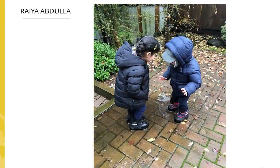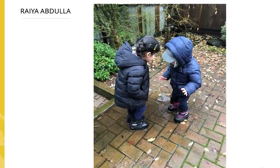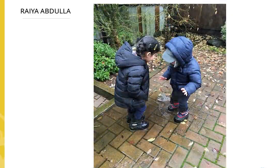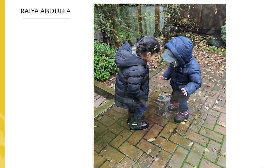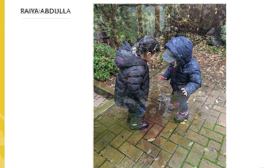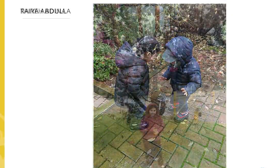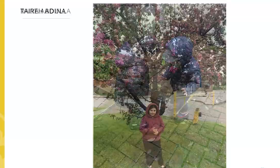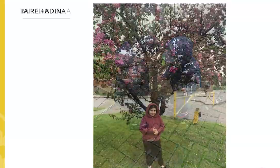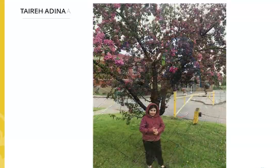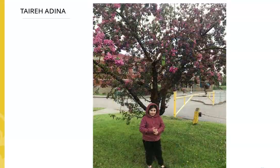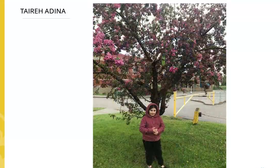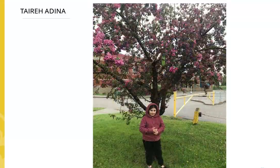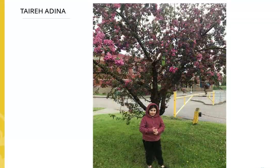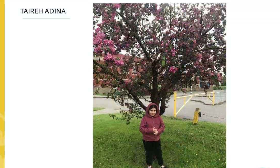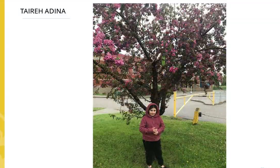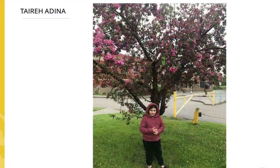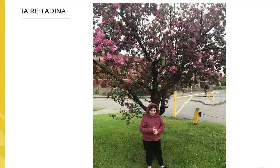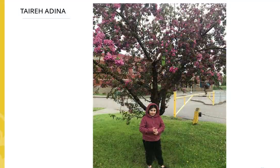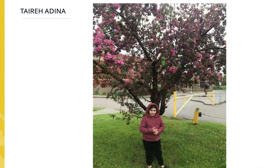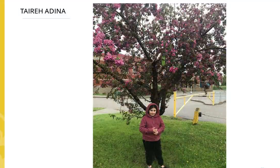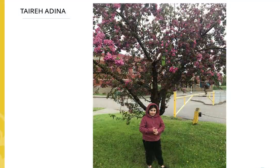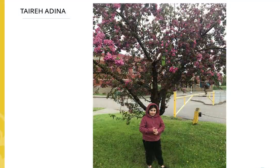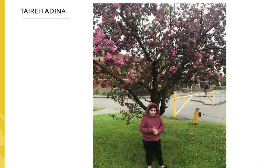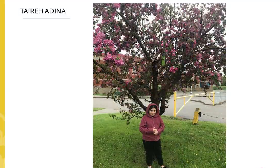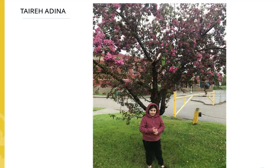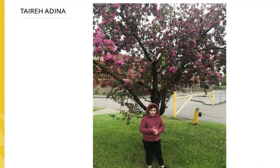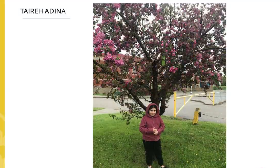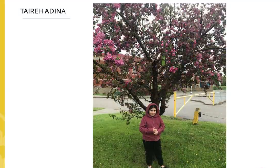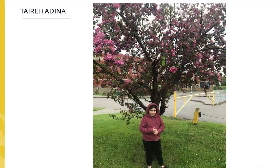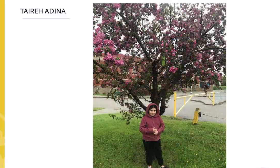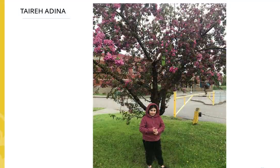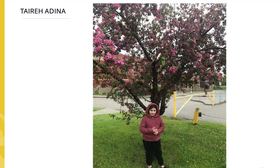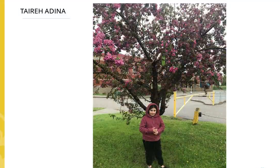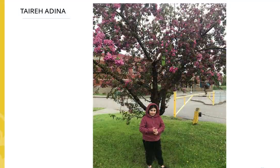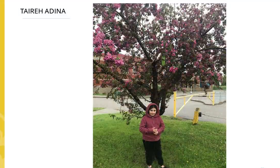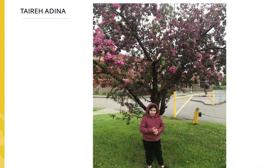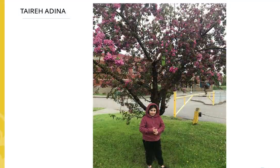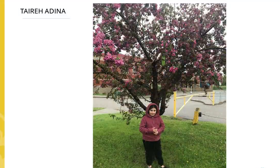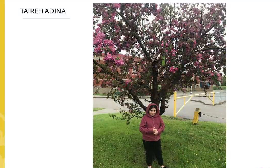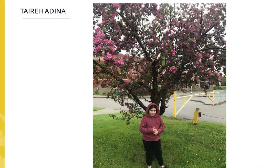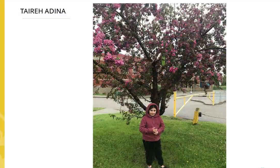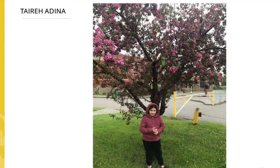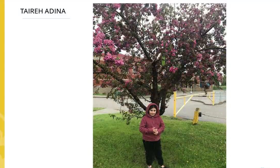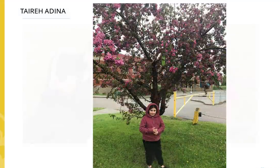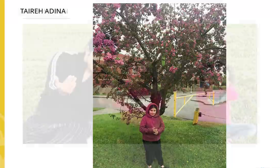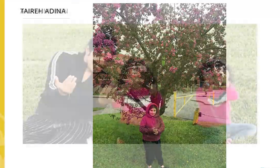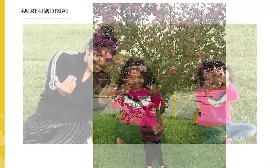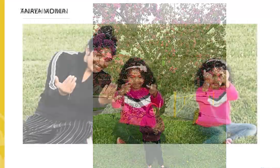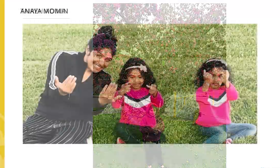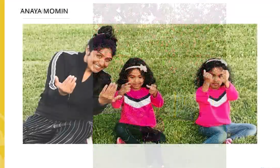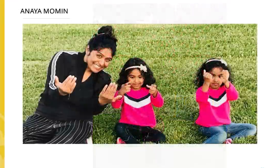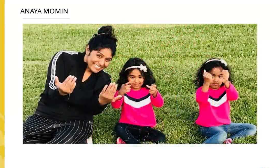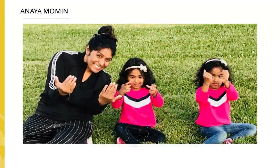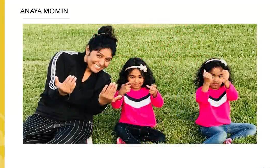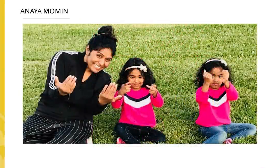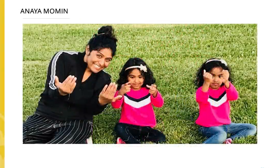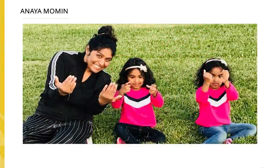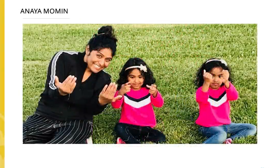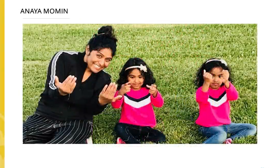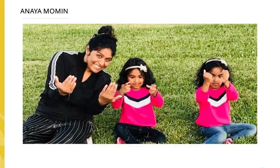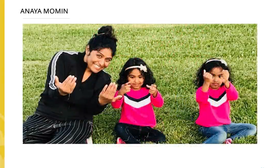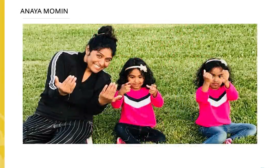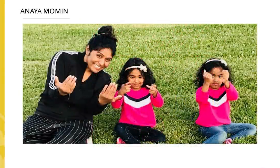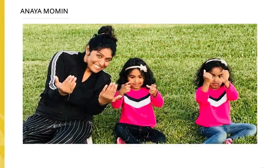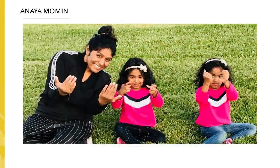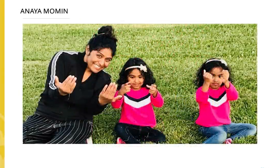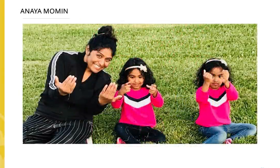spring begins in many countries. It is the season of new beginnings. There is a heightened spirit to embrace